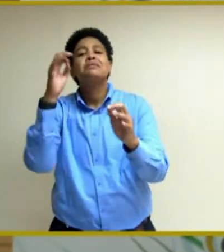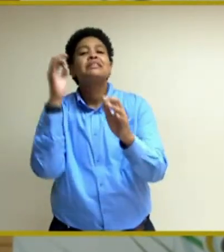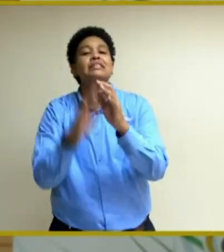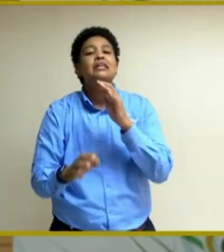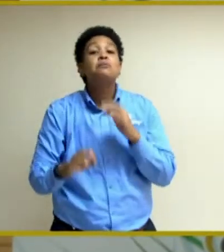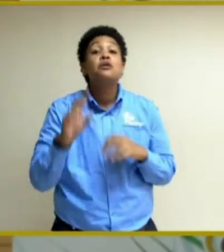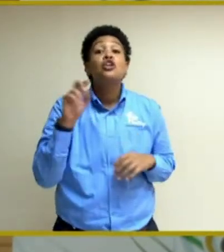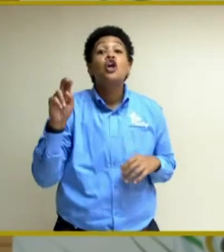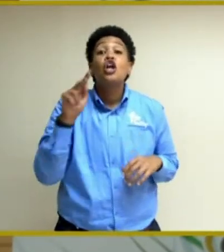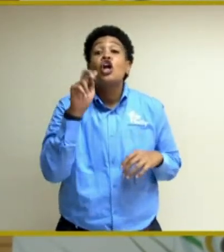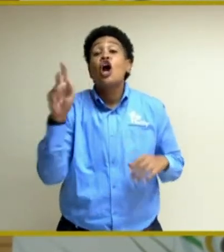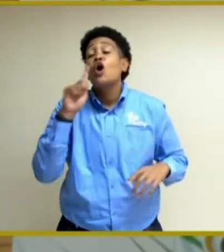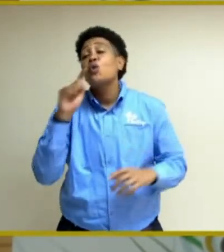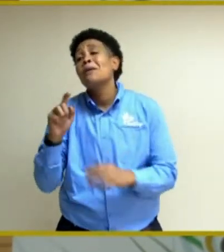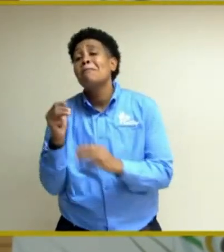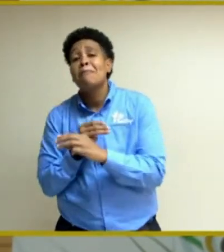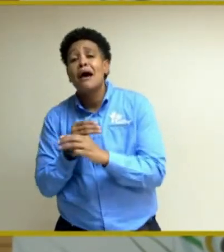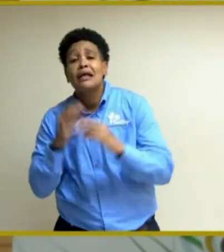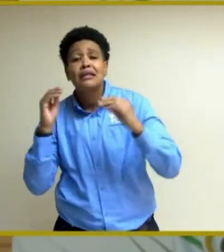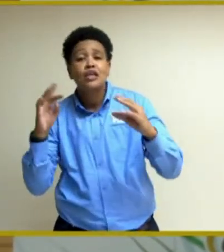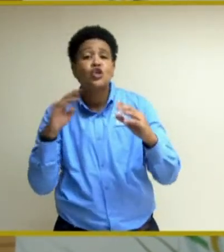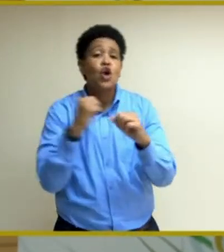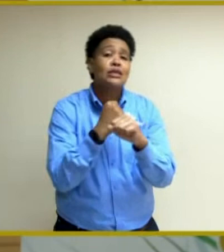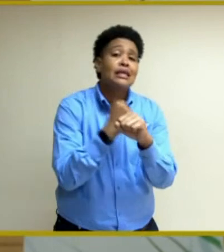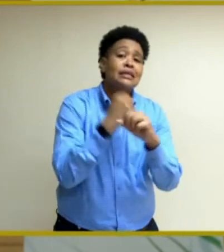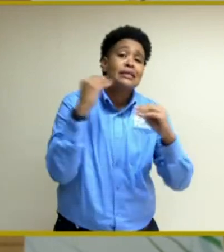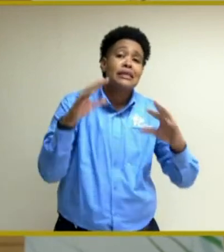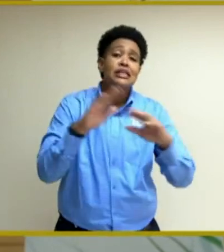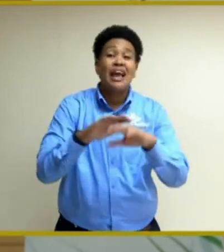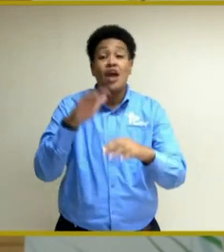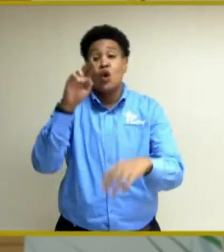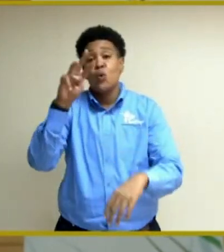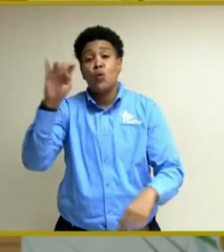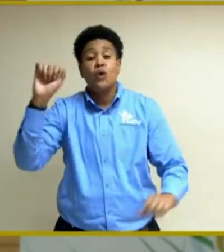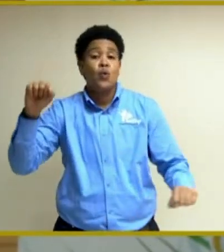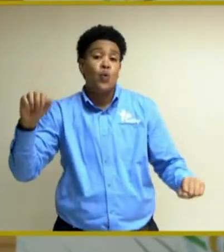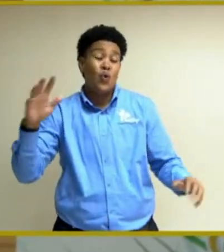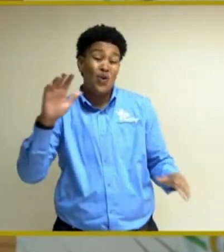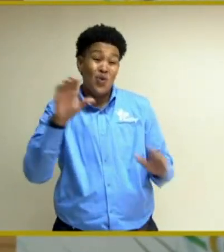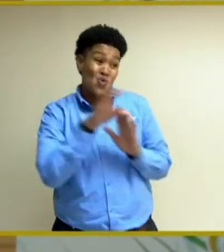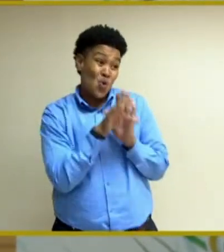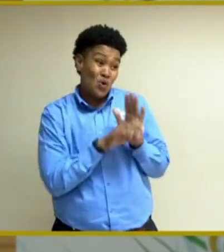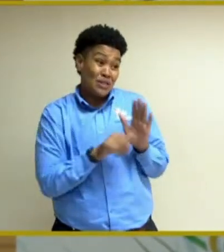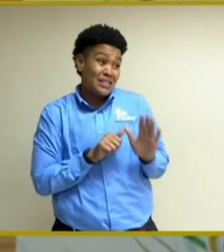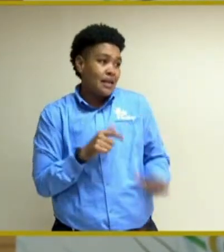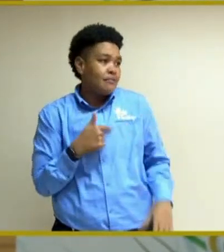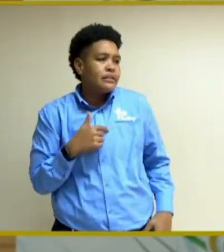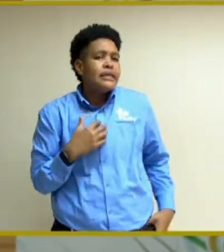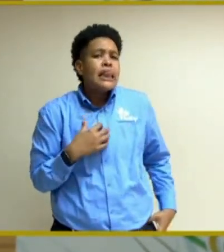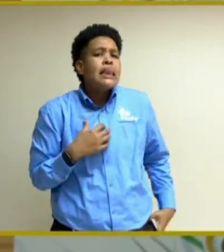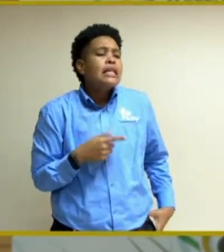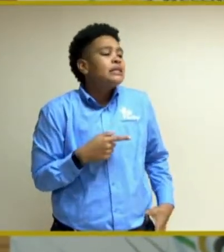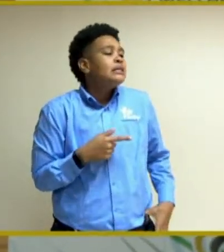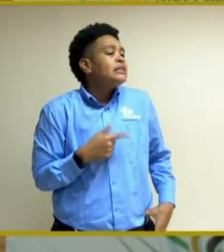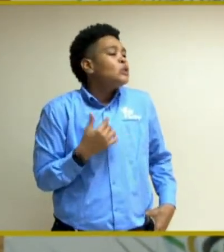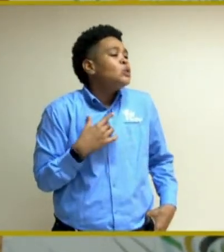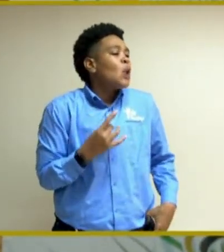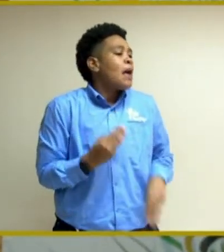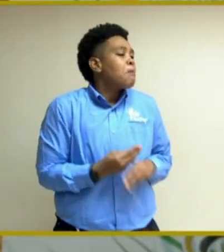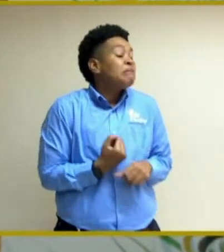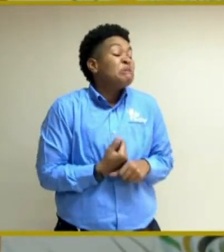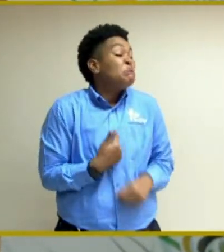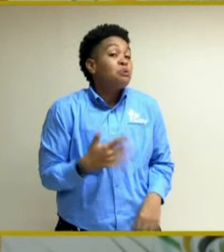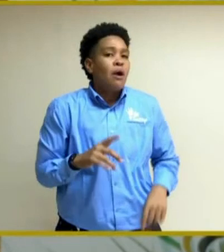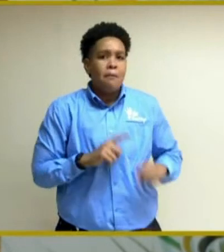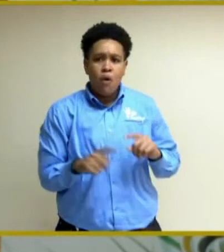a statistics teacher at the University of the West Indies. Courses that I didn't particularly enjoy, but